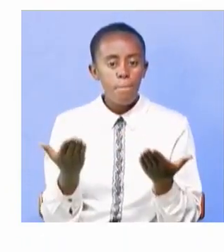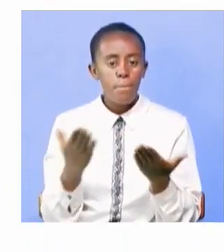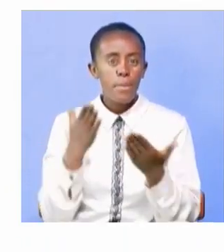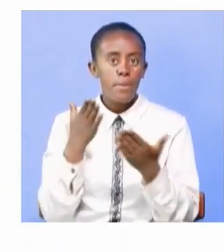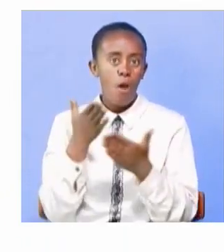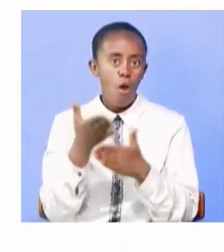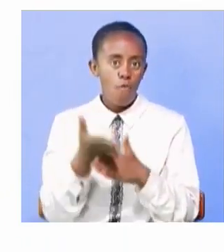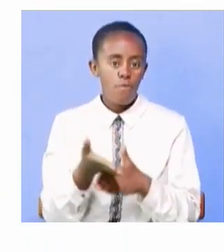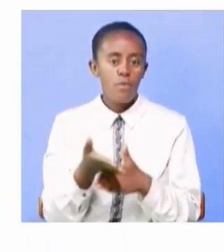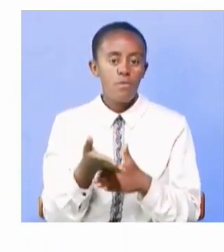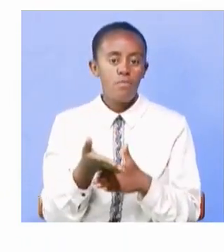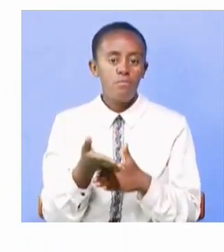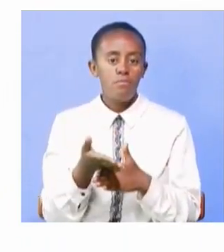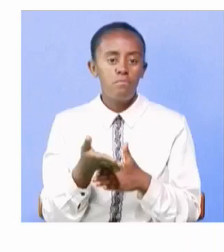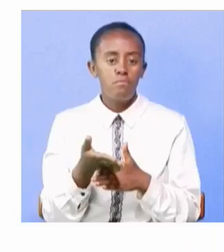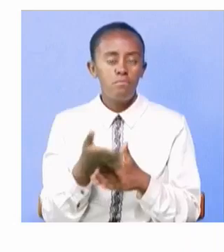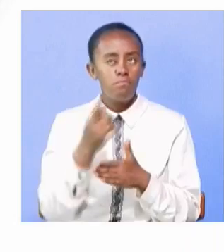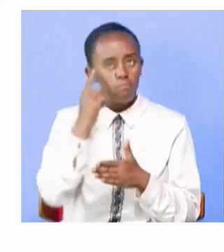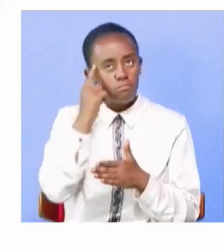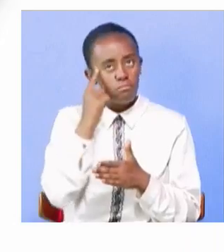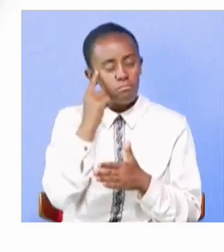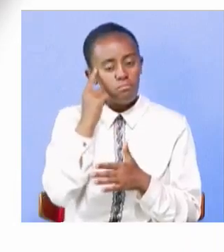after thinking